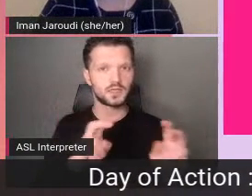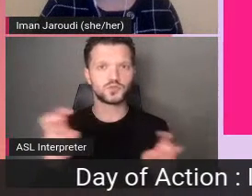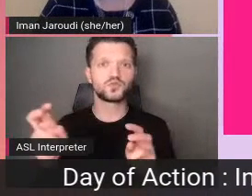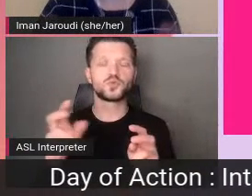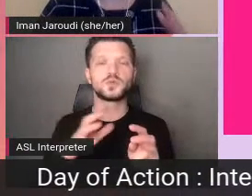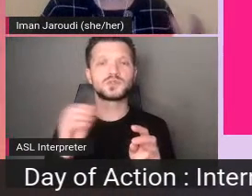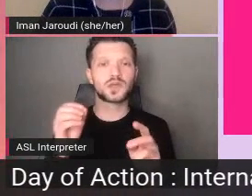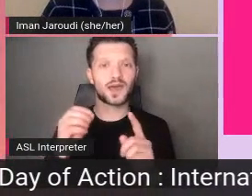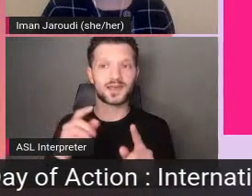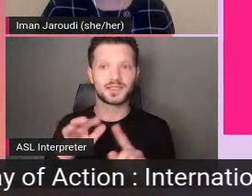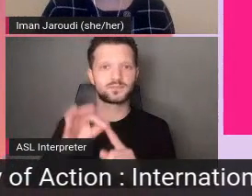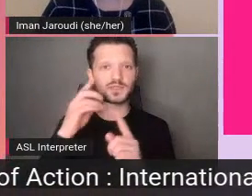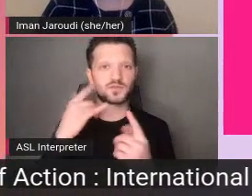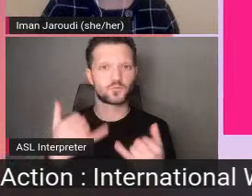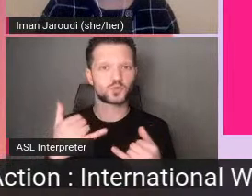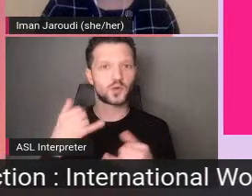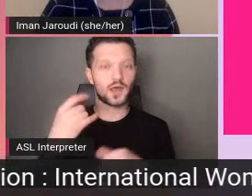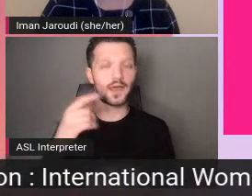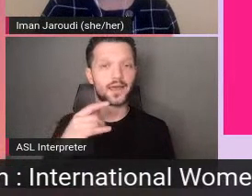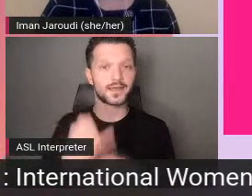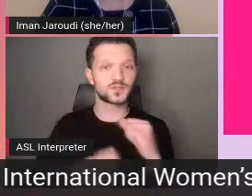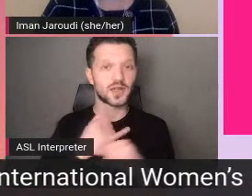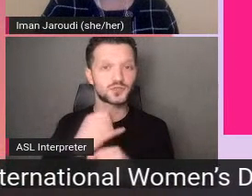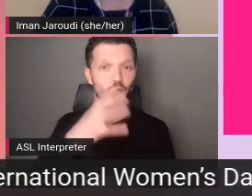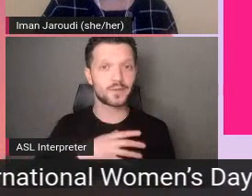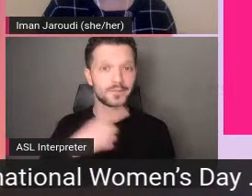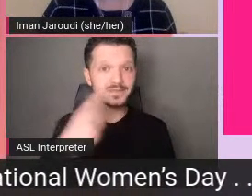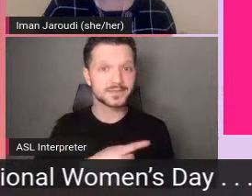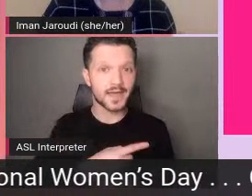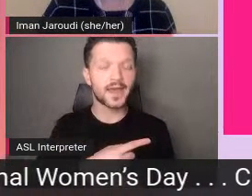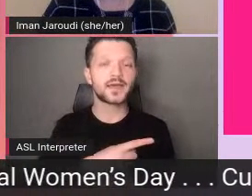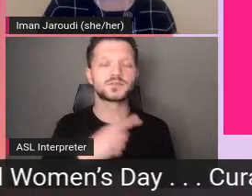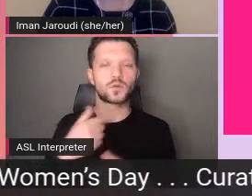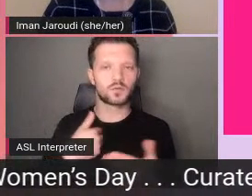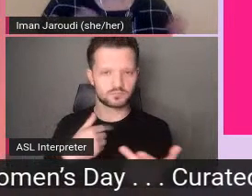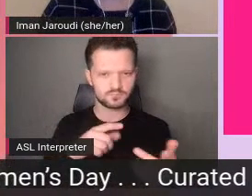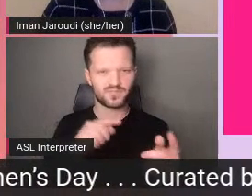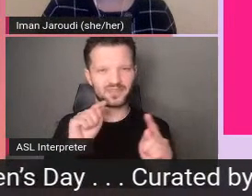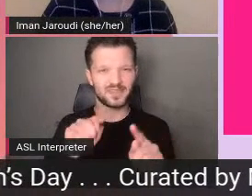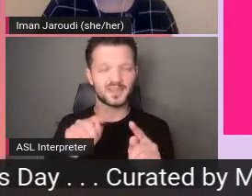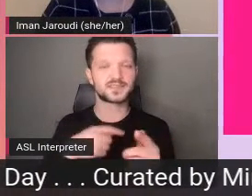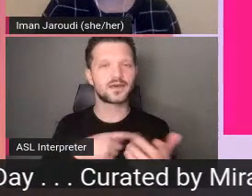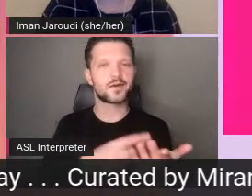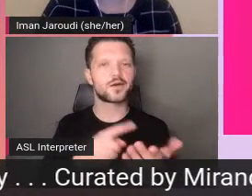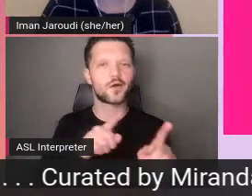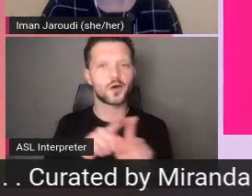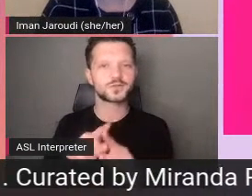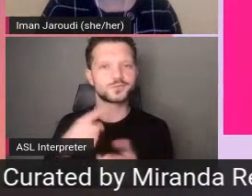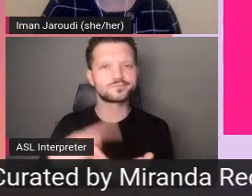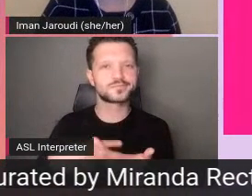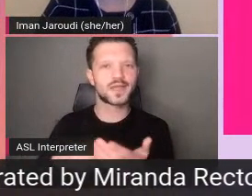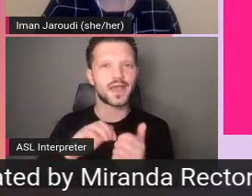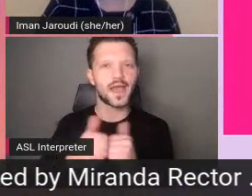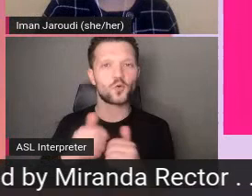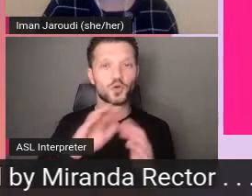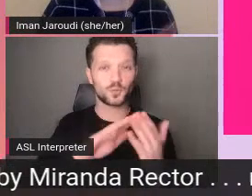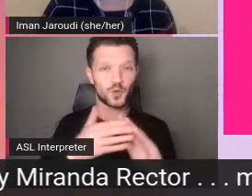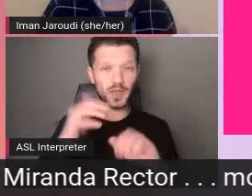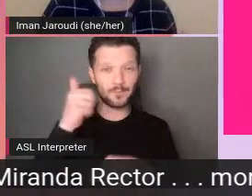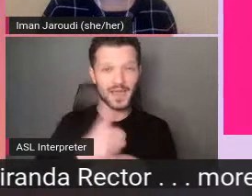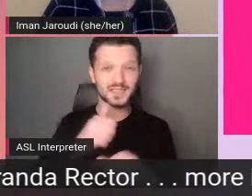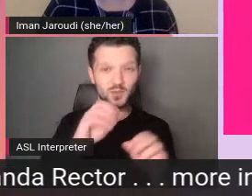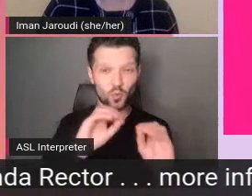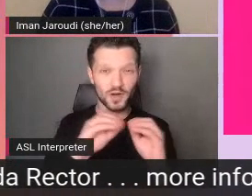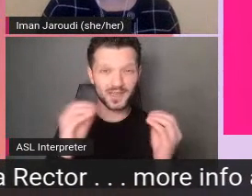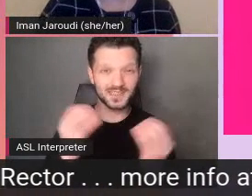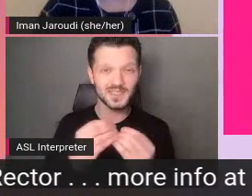brief, in addition to covering these issues, I also discuss how community-based organizations like the New Haven Pride Center can effectively work towards